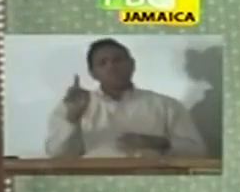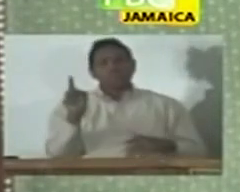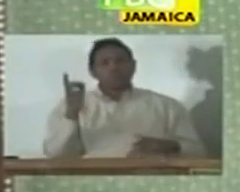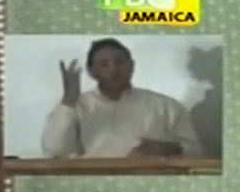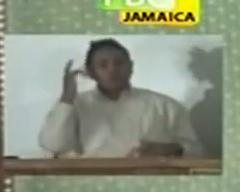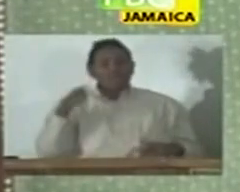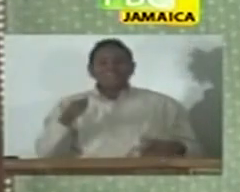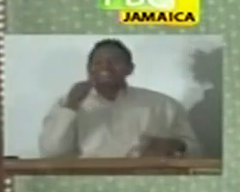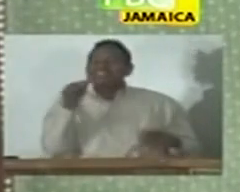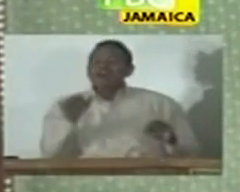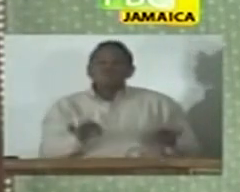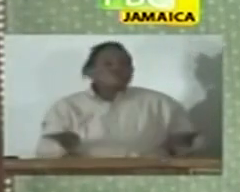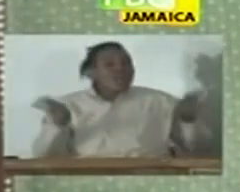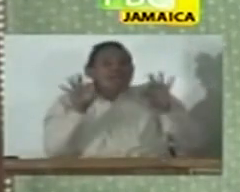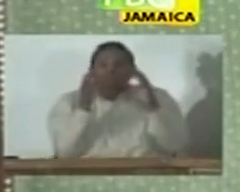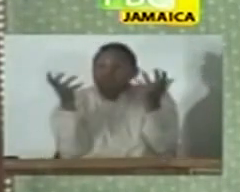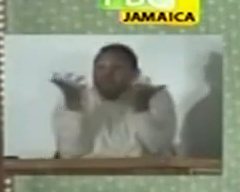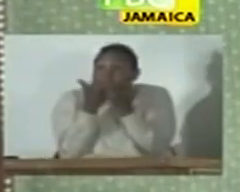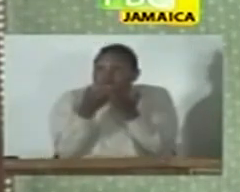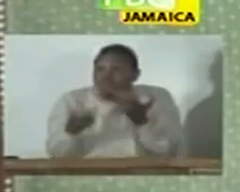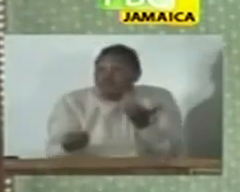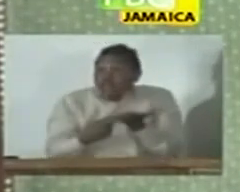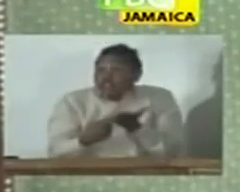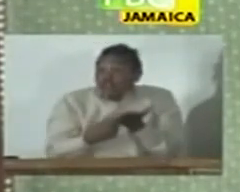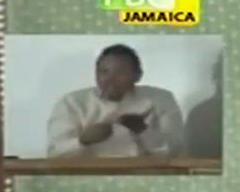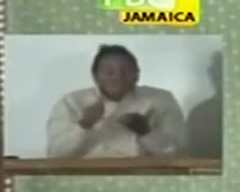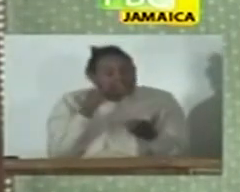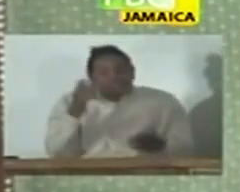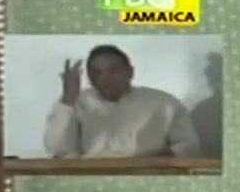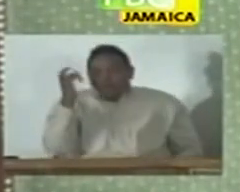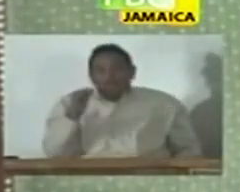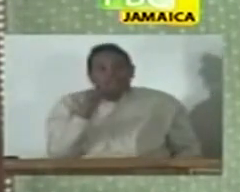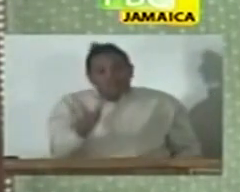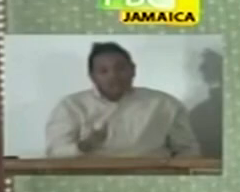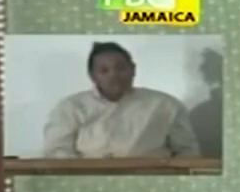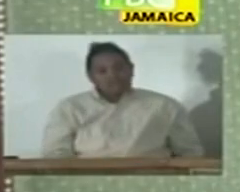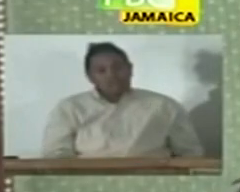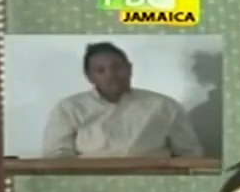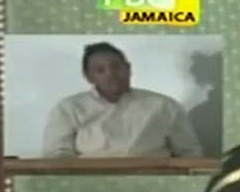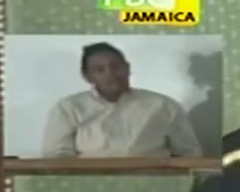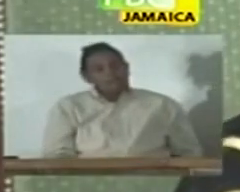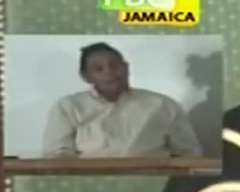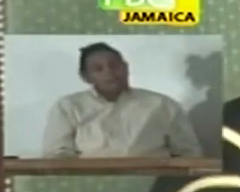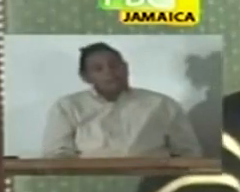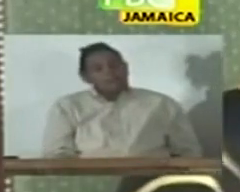Because it is not relevant to the debate, Senator Morris. That is why not. Mr.